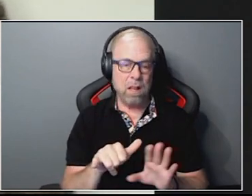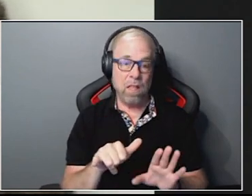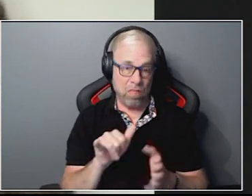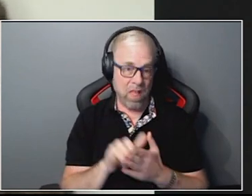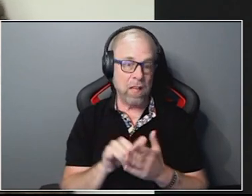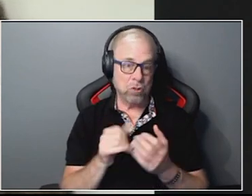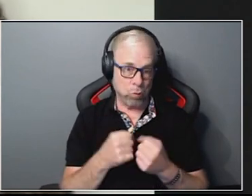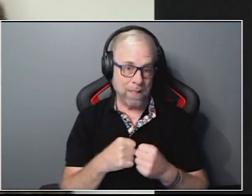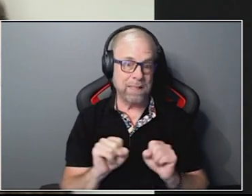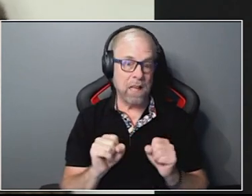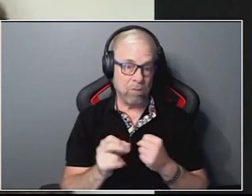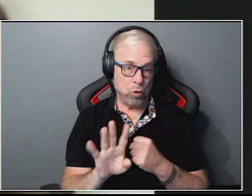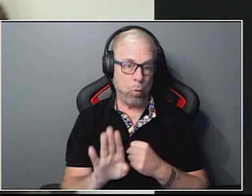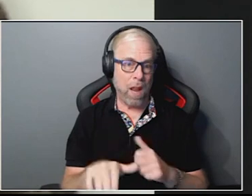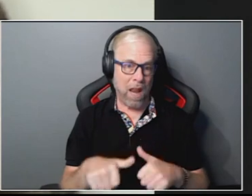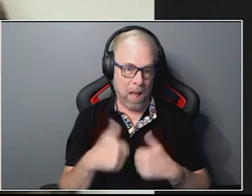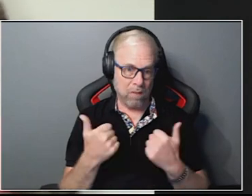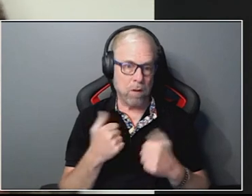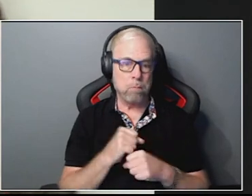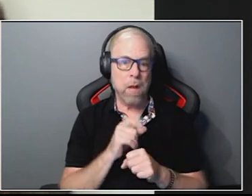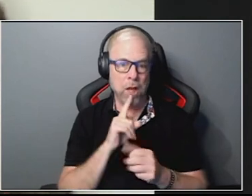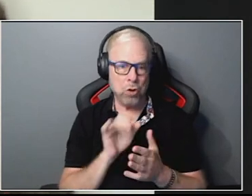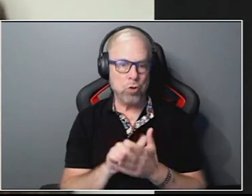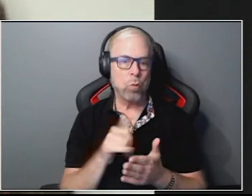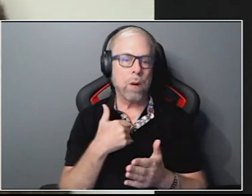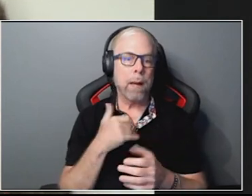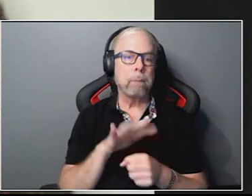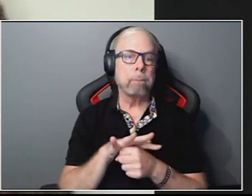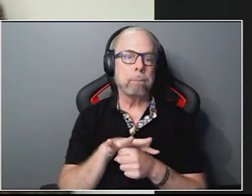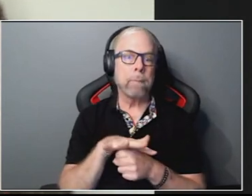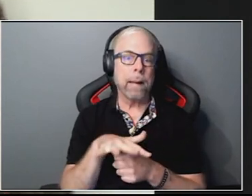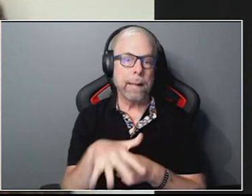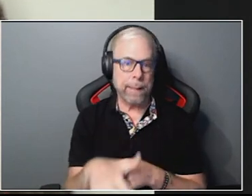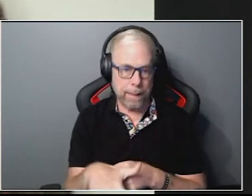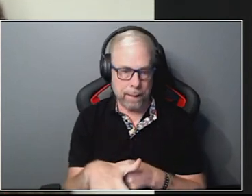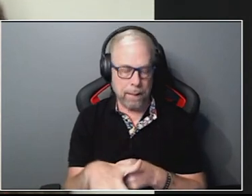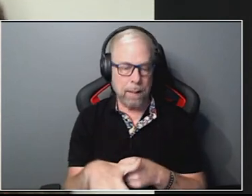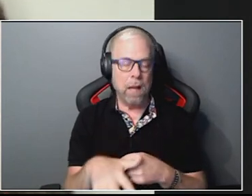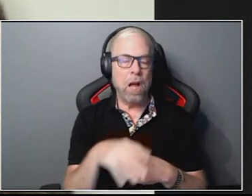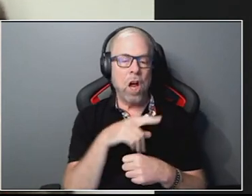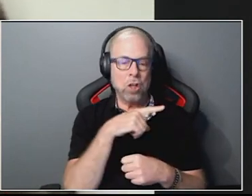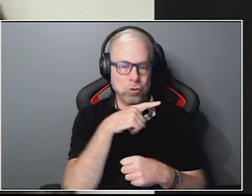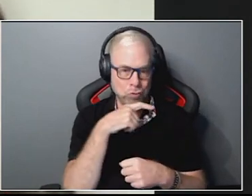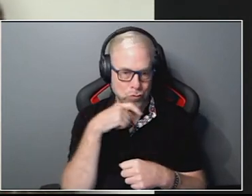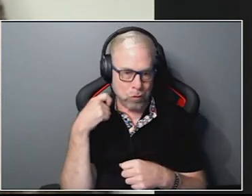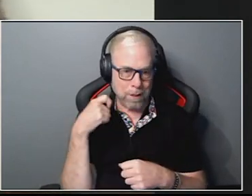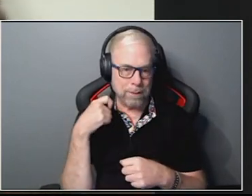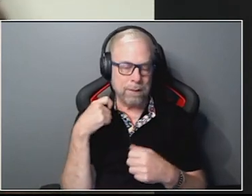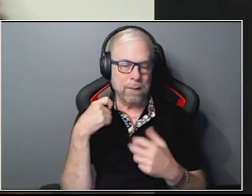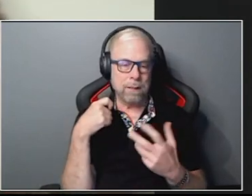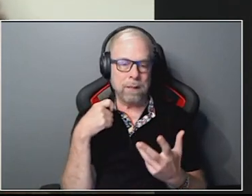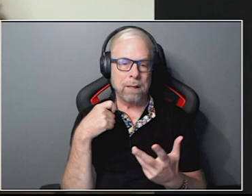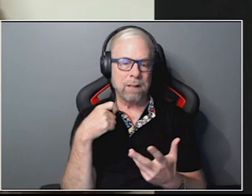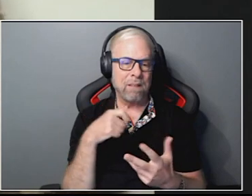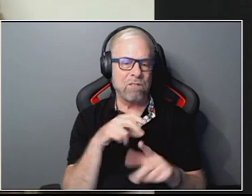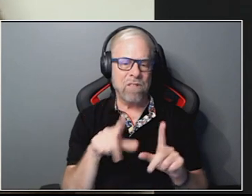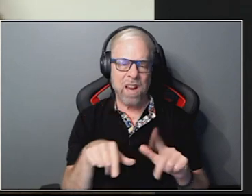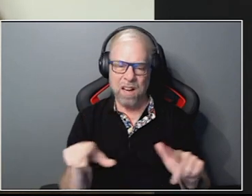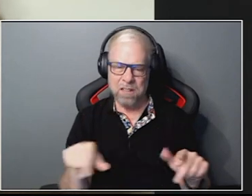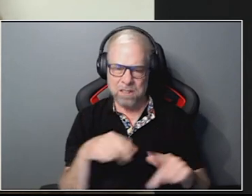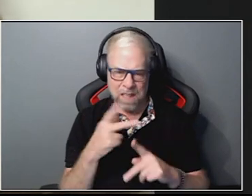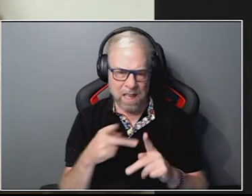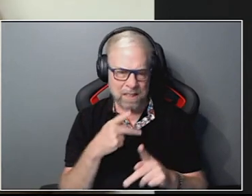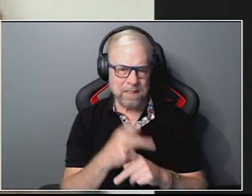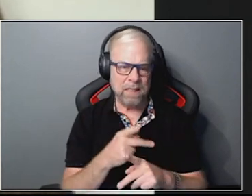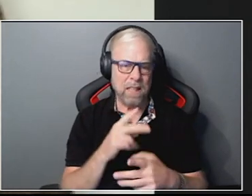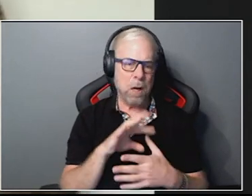So you wanted to make sure we had plenty of the dried, the various types of meat, of the things that